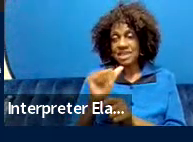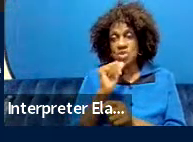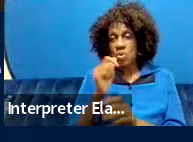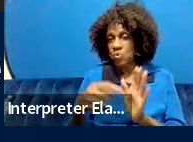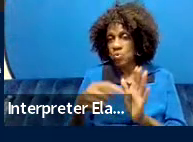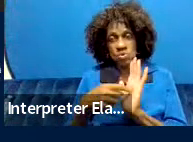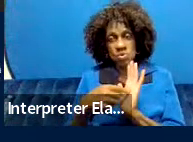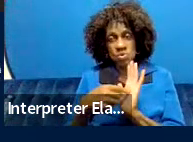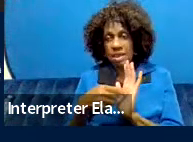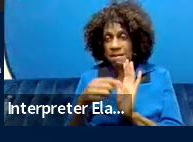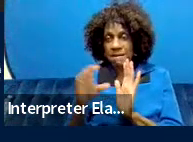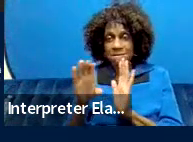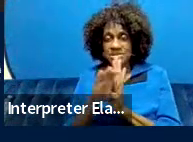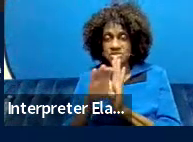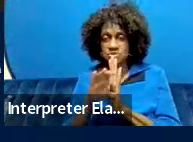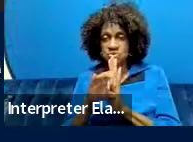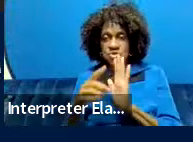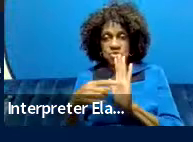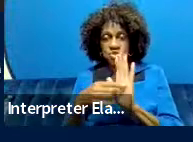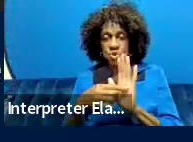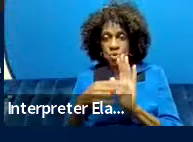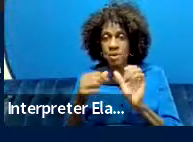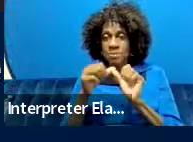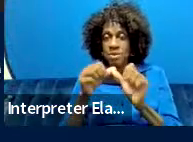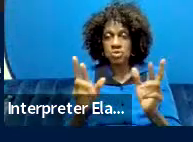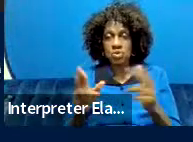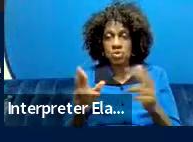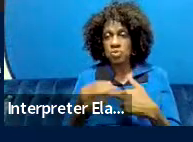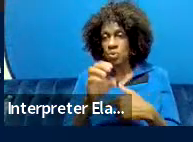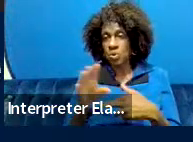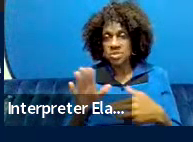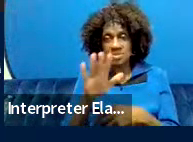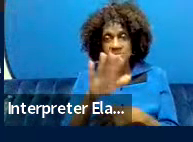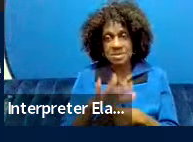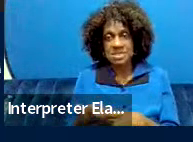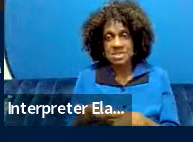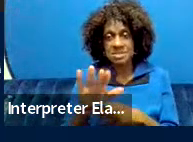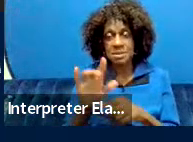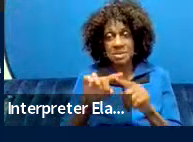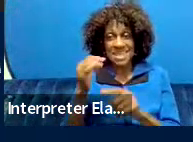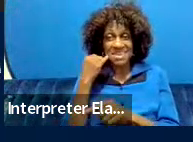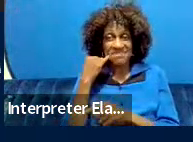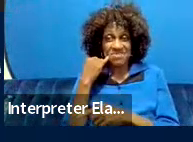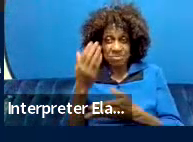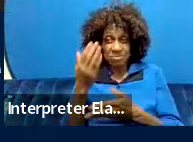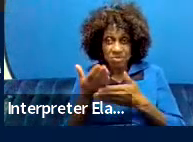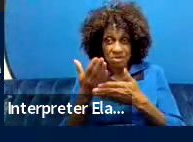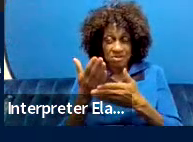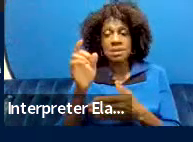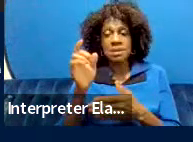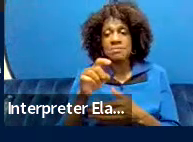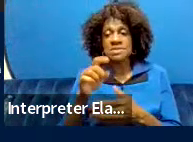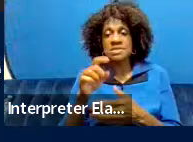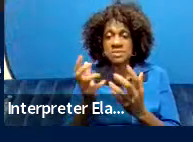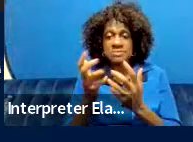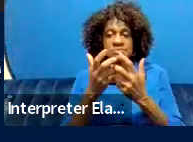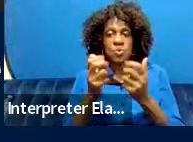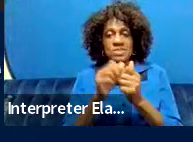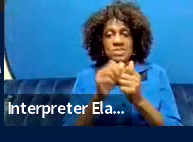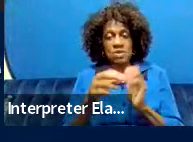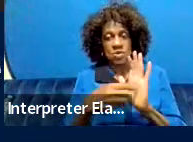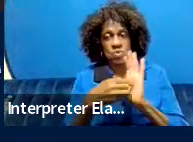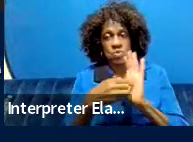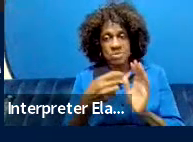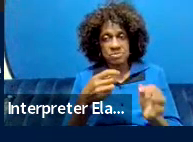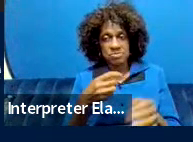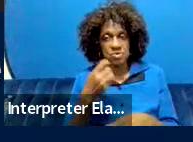require pictograms designating permanent rooms or spaces, but if they are provided, they must comply with these requirements that I just went